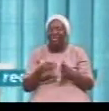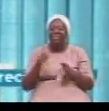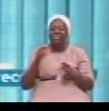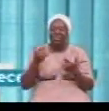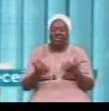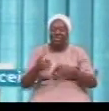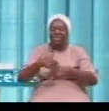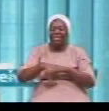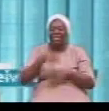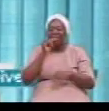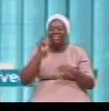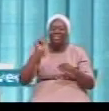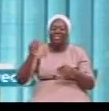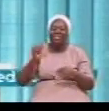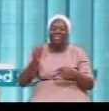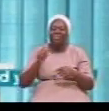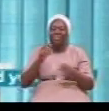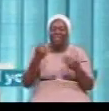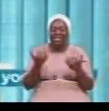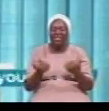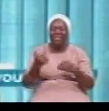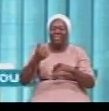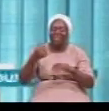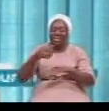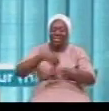Your testimony is needed. Come out.